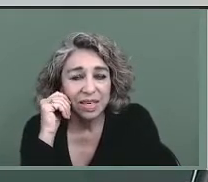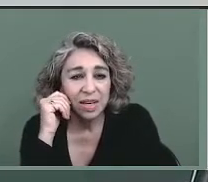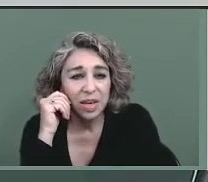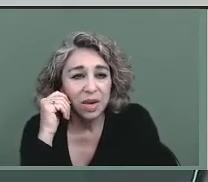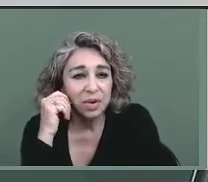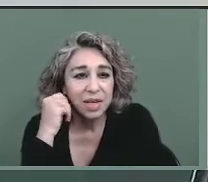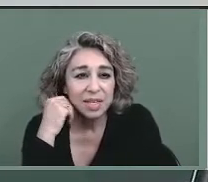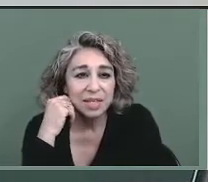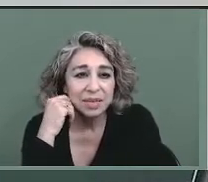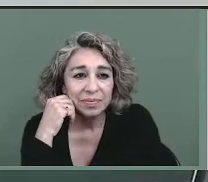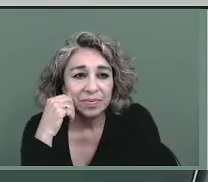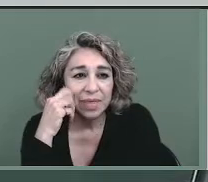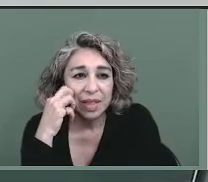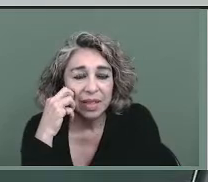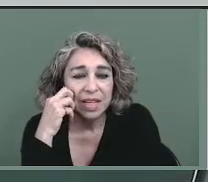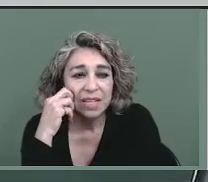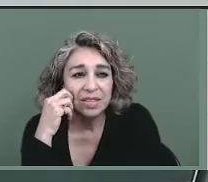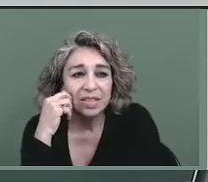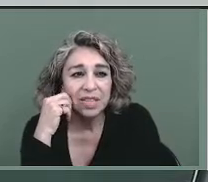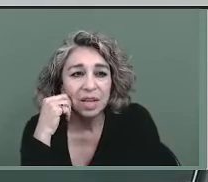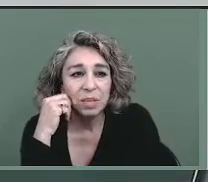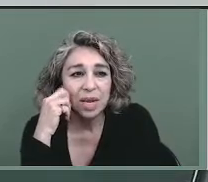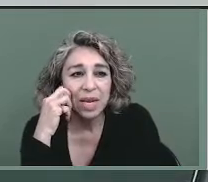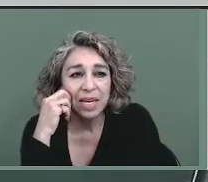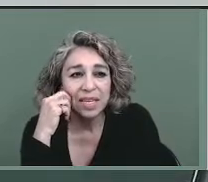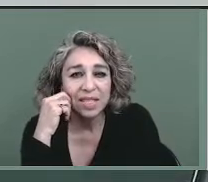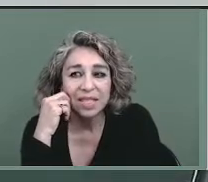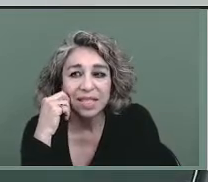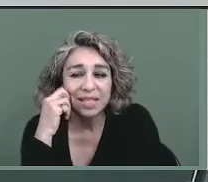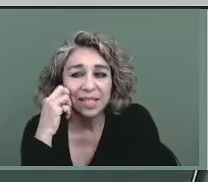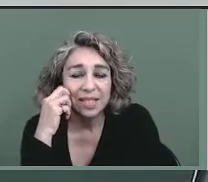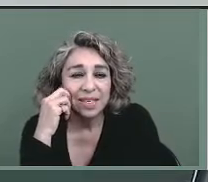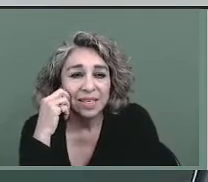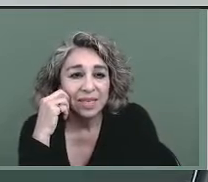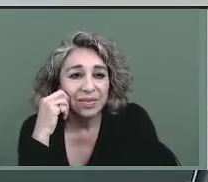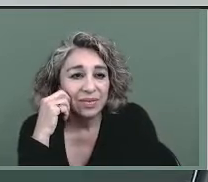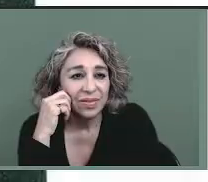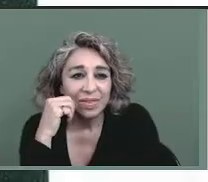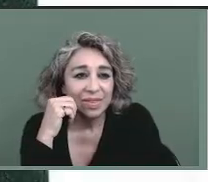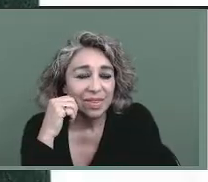these coyotes, they used to sell medication.